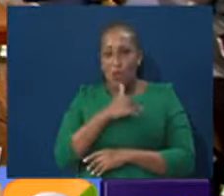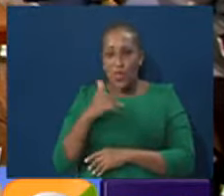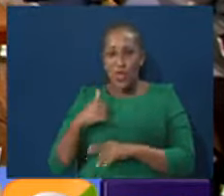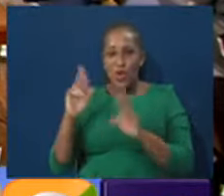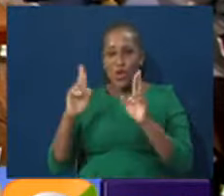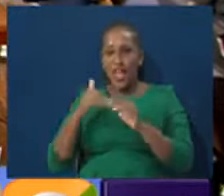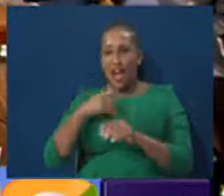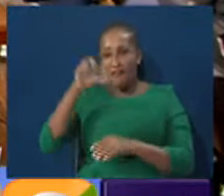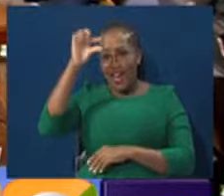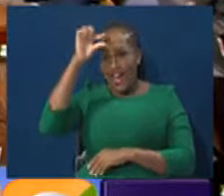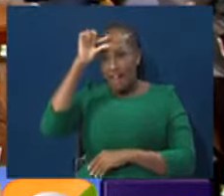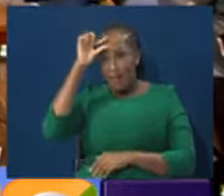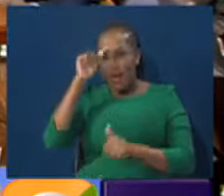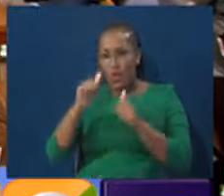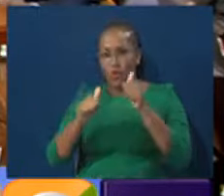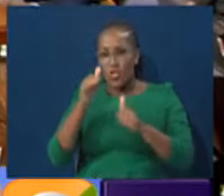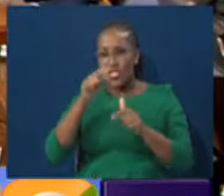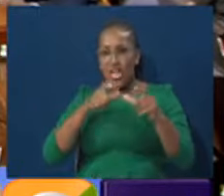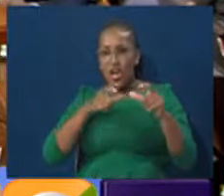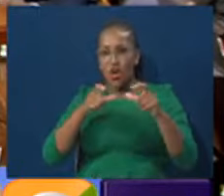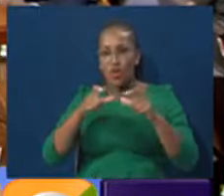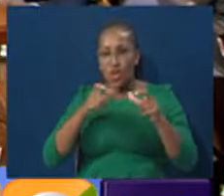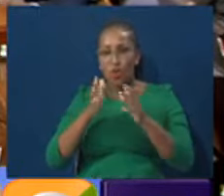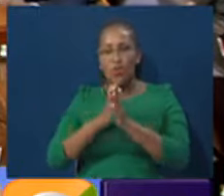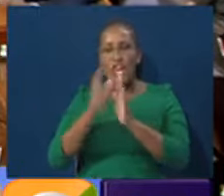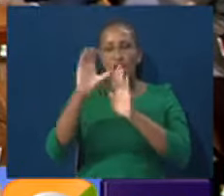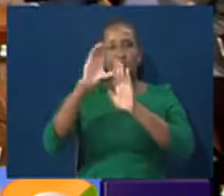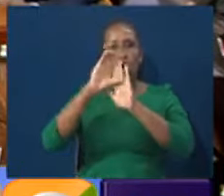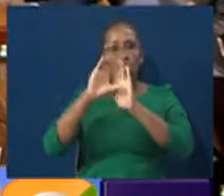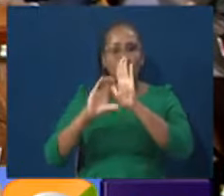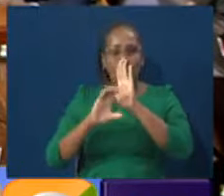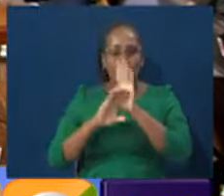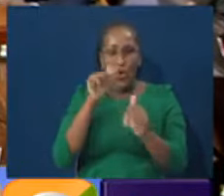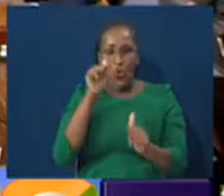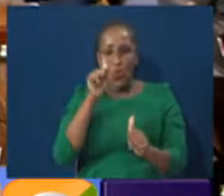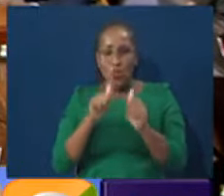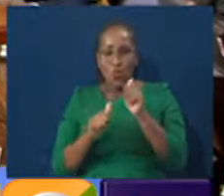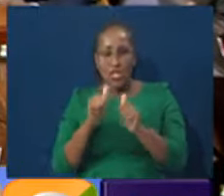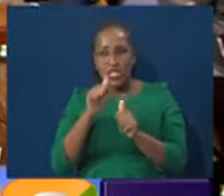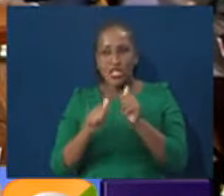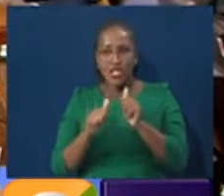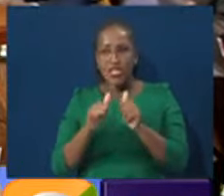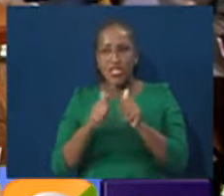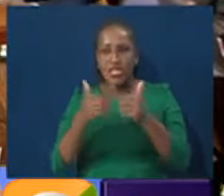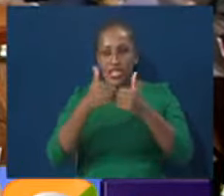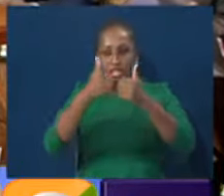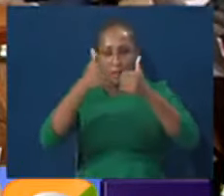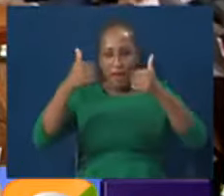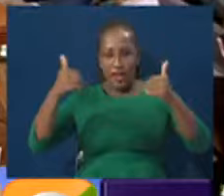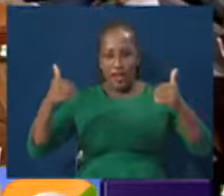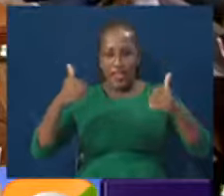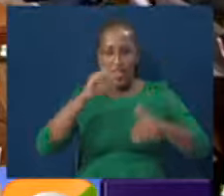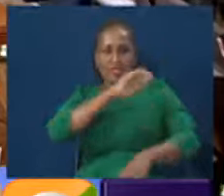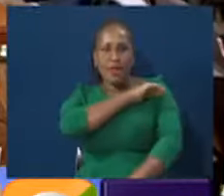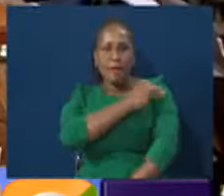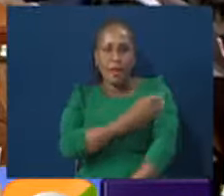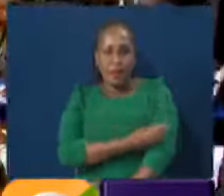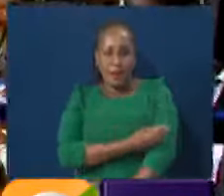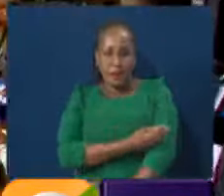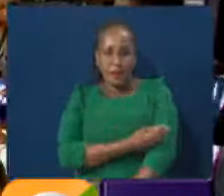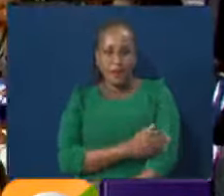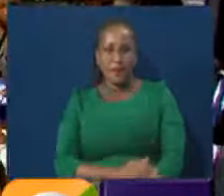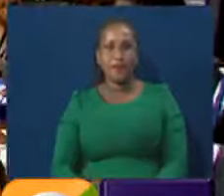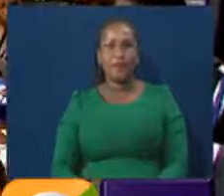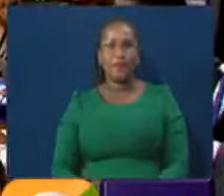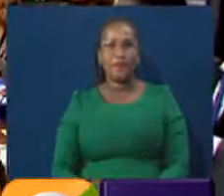government that is governed by a constitution that demarcates the separation of powers.